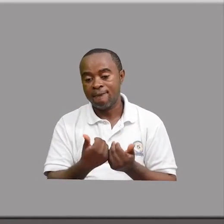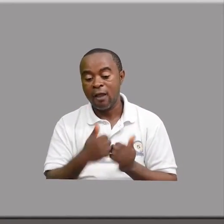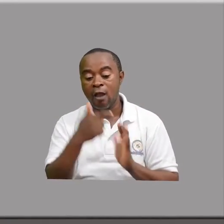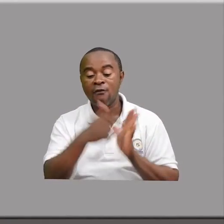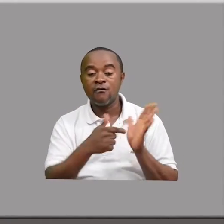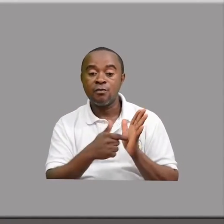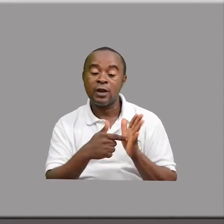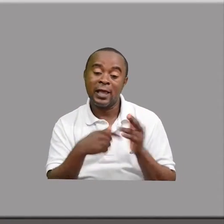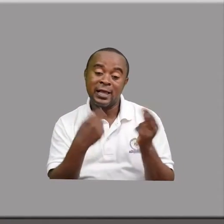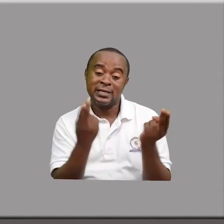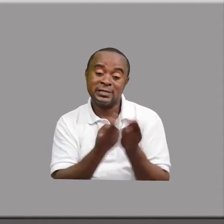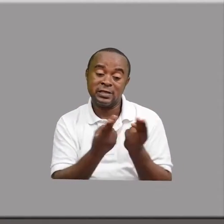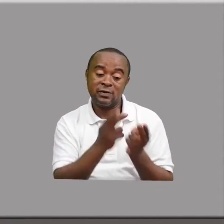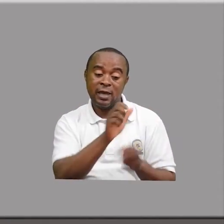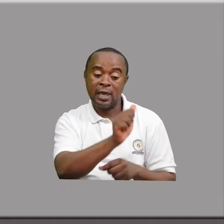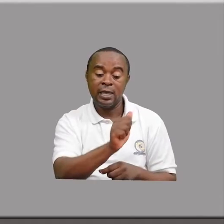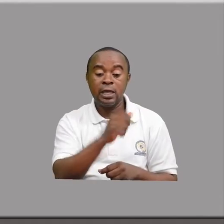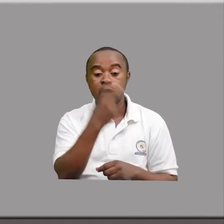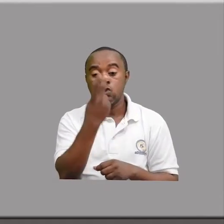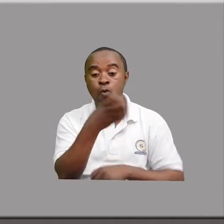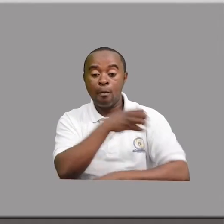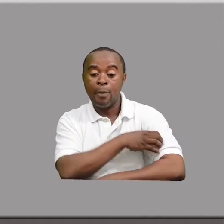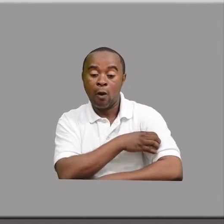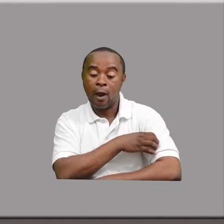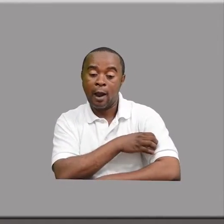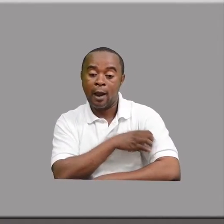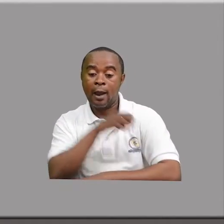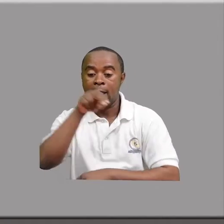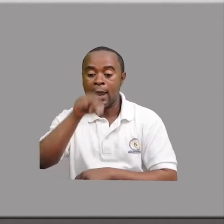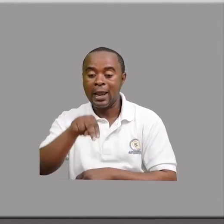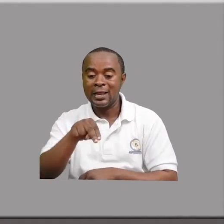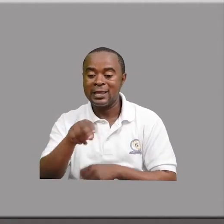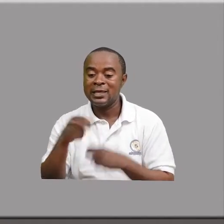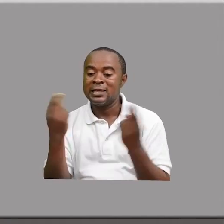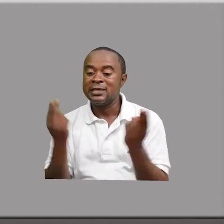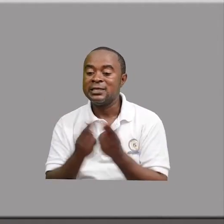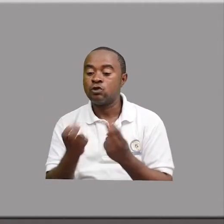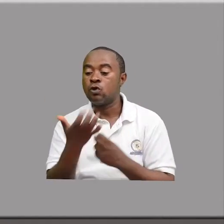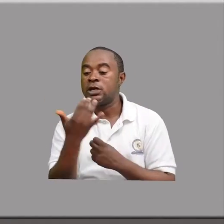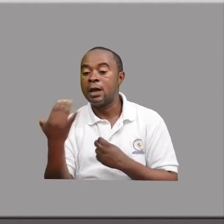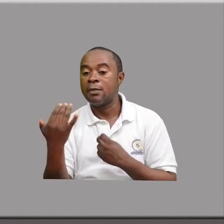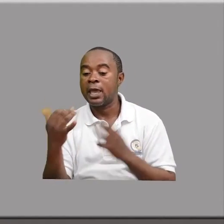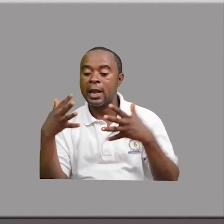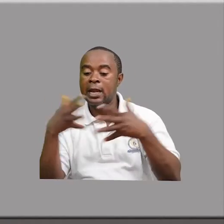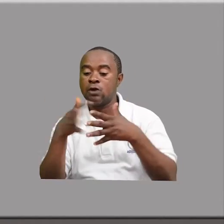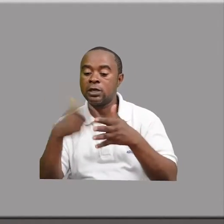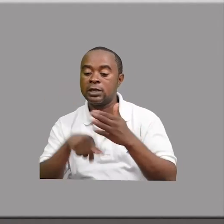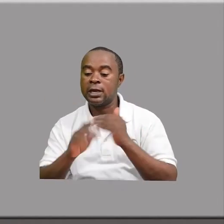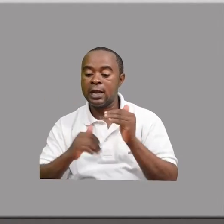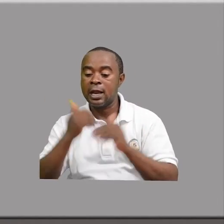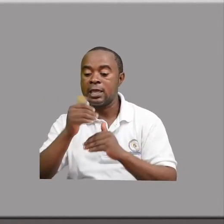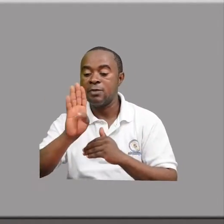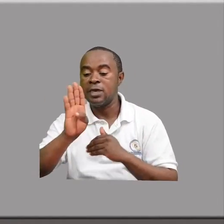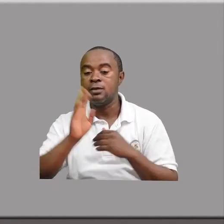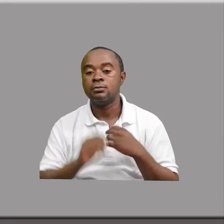16,384. This is the number of class B network. So if